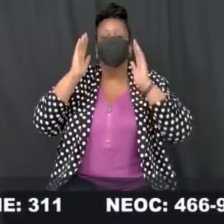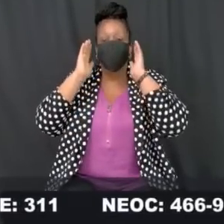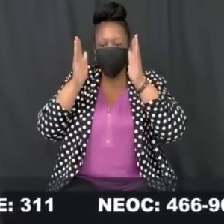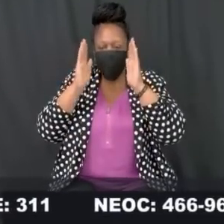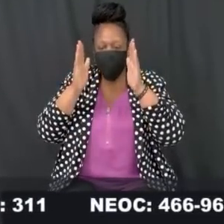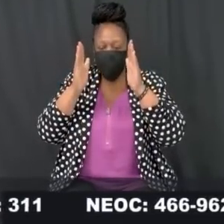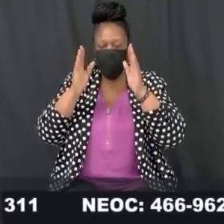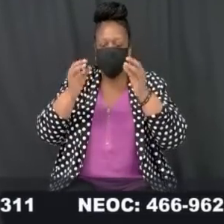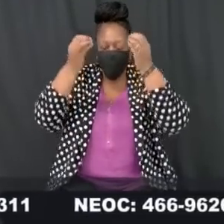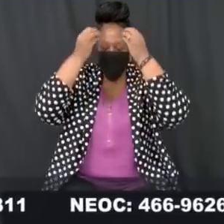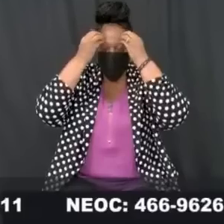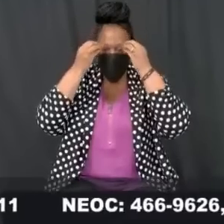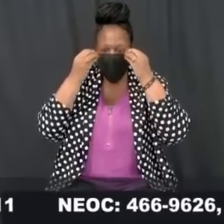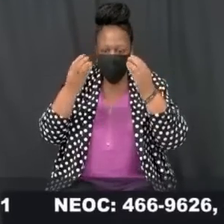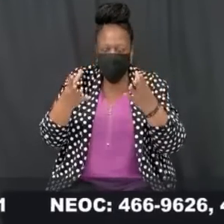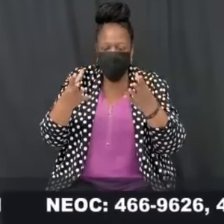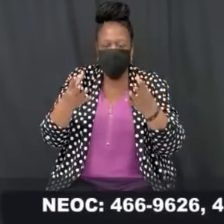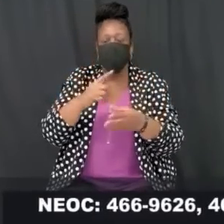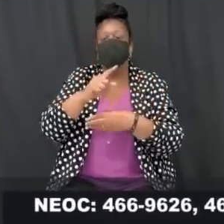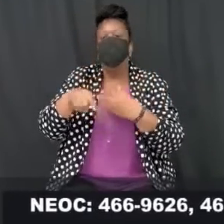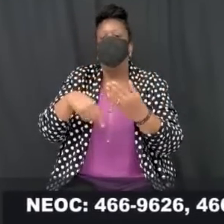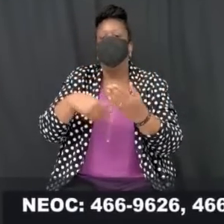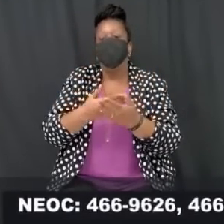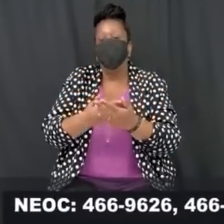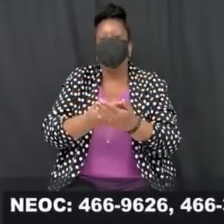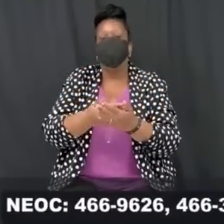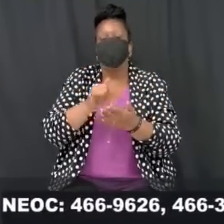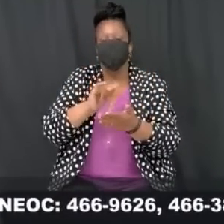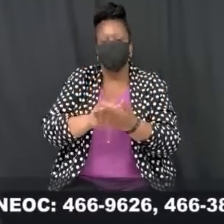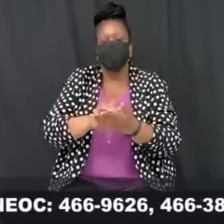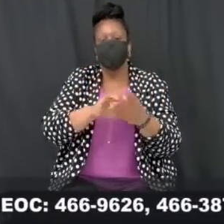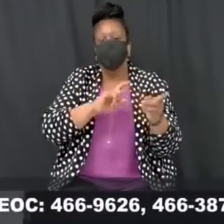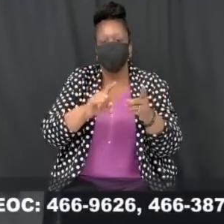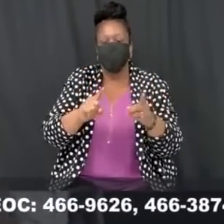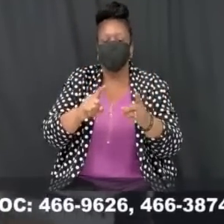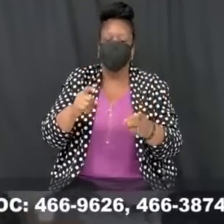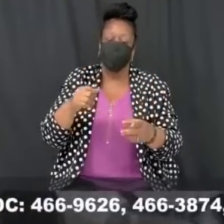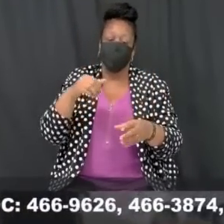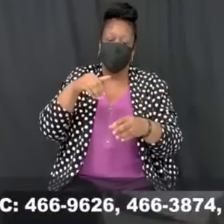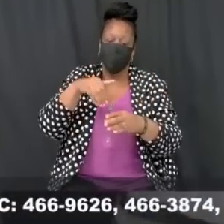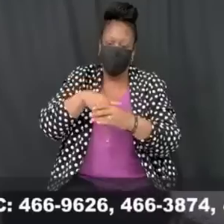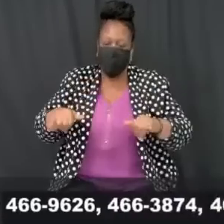So thank you very much, and we will now take your questions.